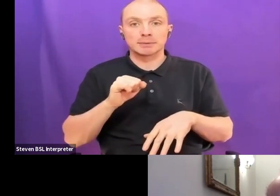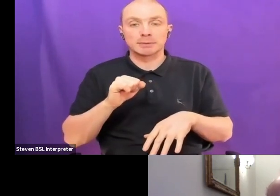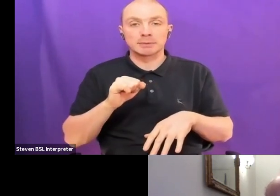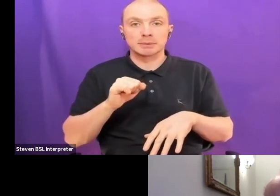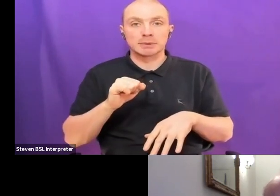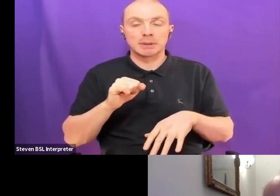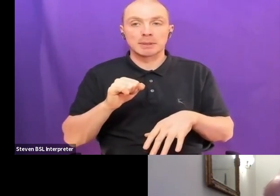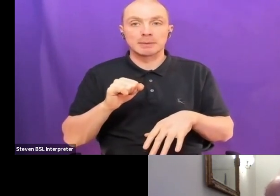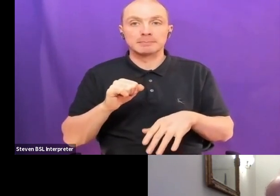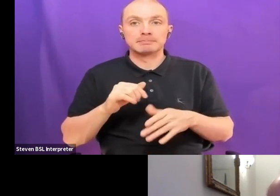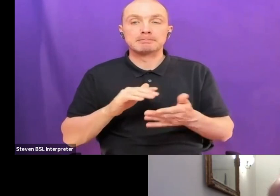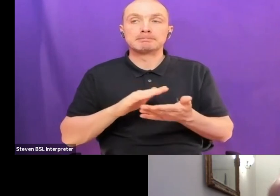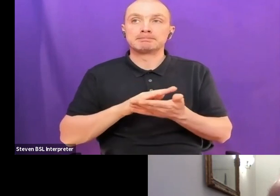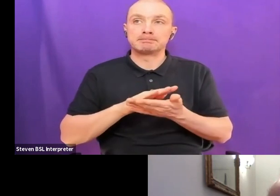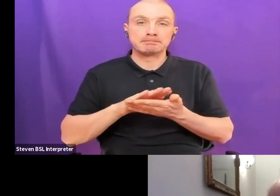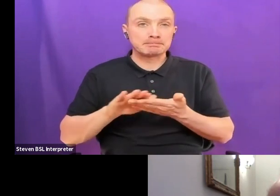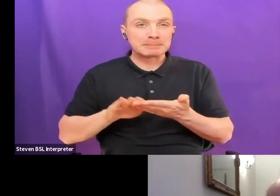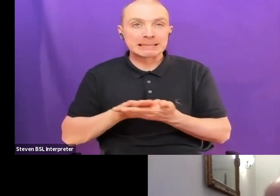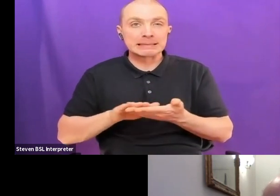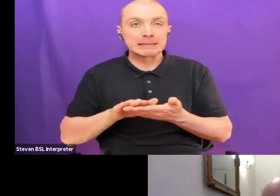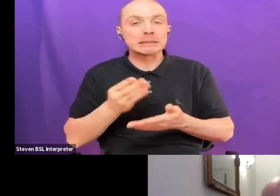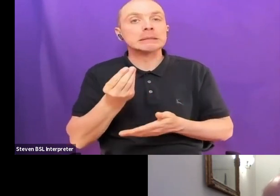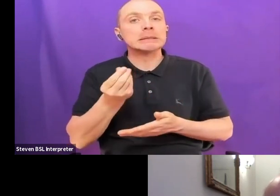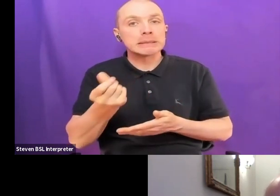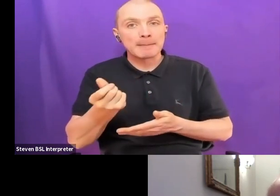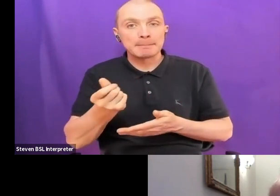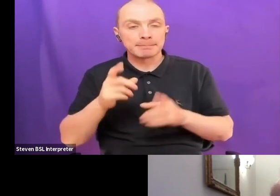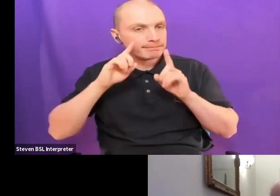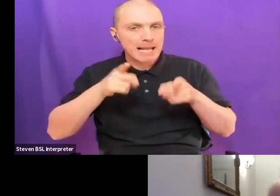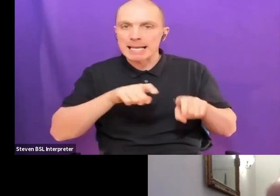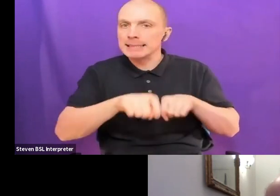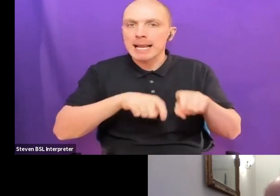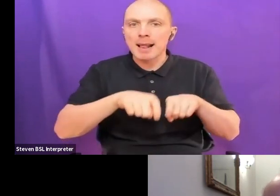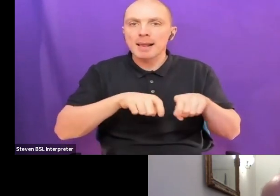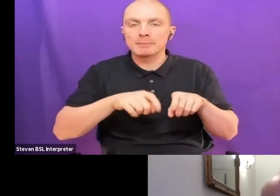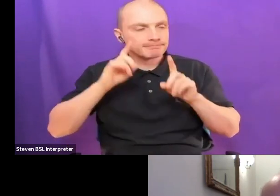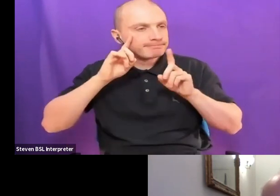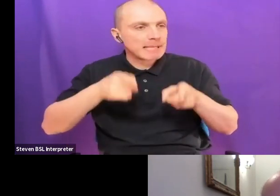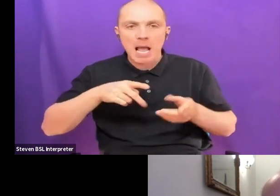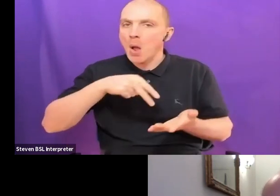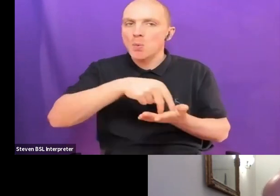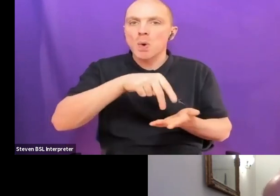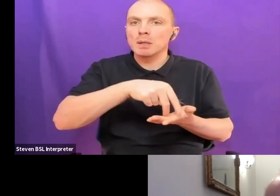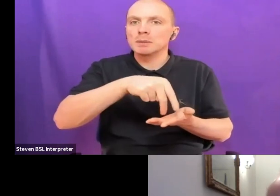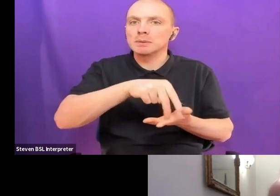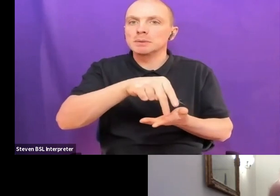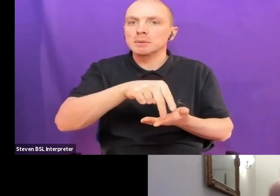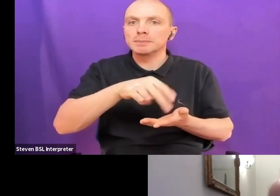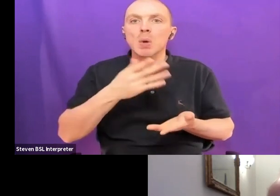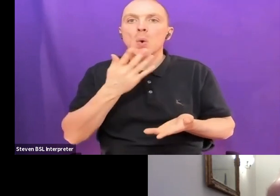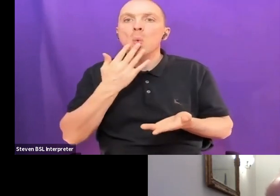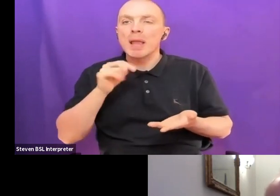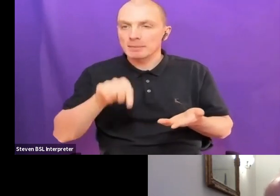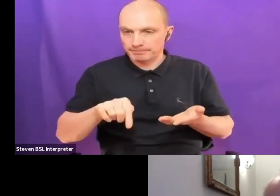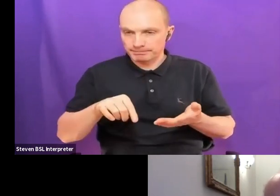opportunity to use other modes like cycling and walking. And I think this is really too often overlooked in many sustainable travel